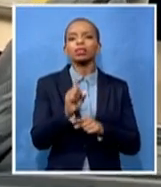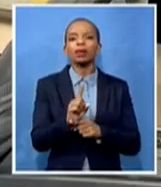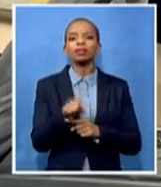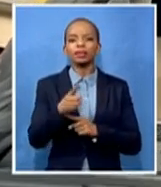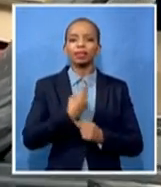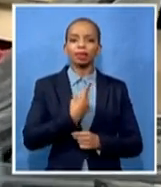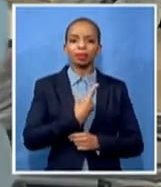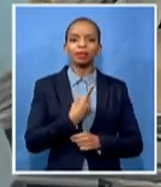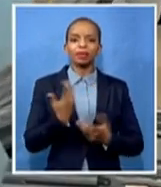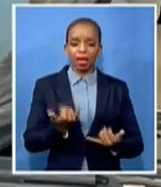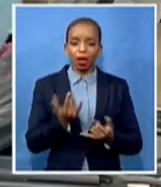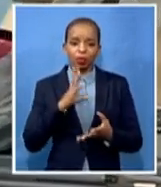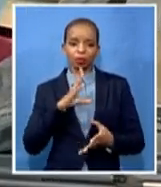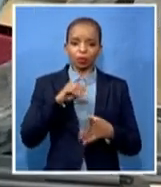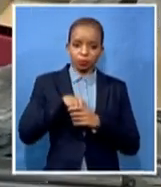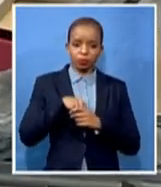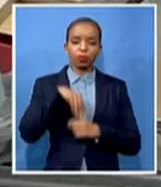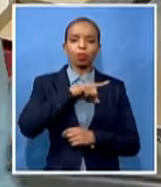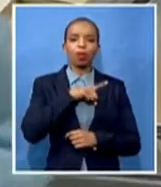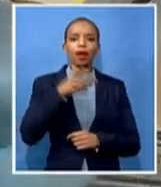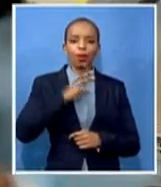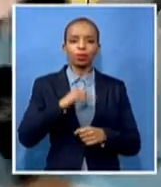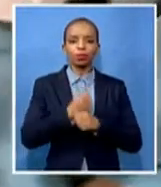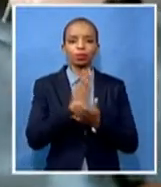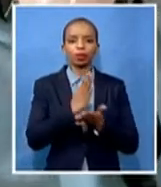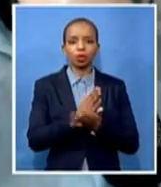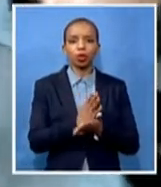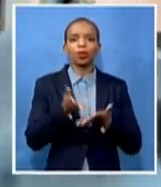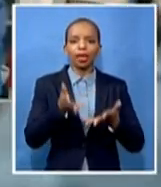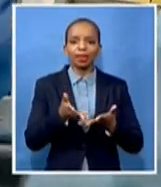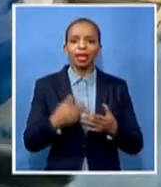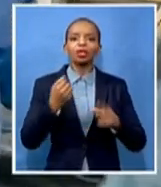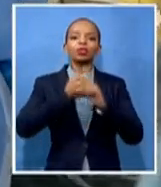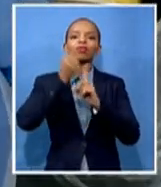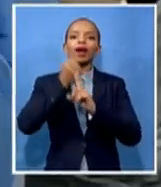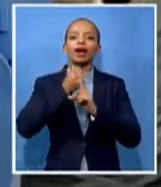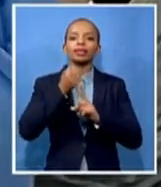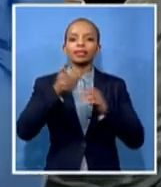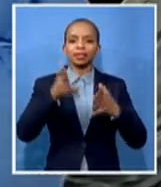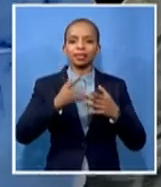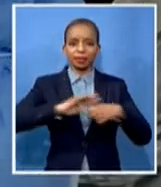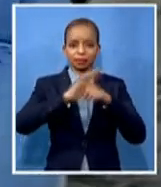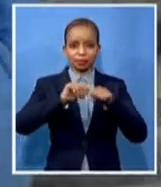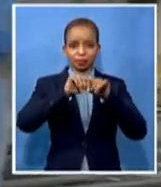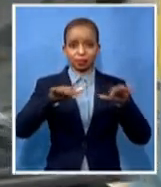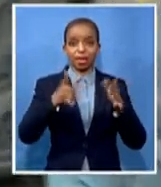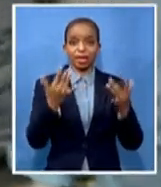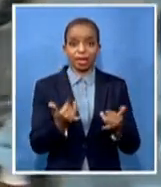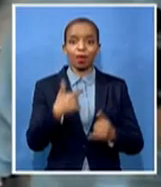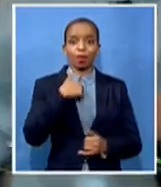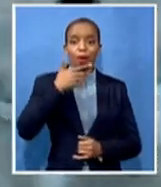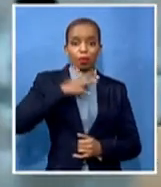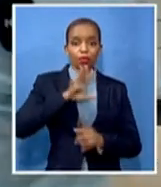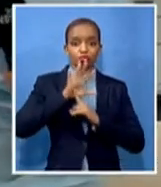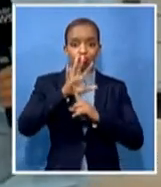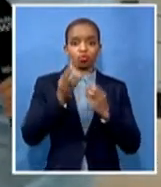of fighting this pandemic here at the Charlotte Maxeke Hospital. I'm going to show you something now, Blaine, which I think is something that we really haven't seen